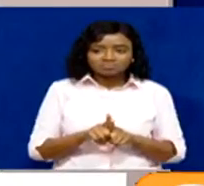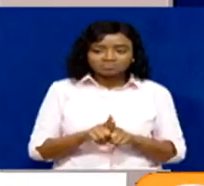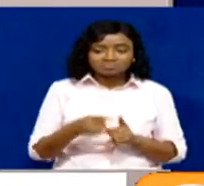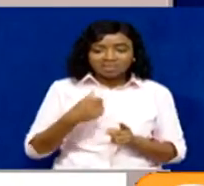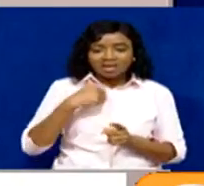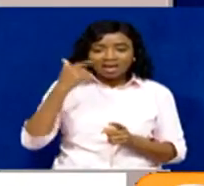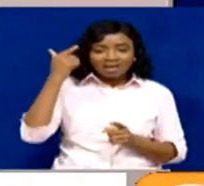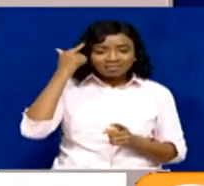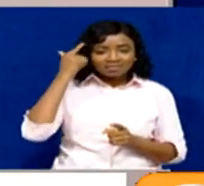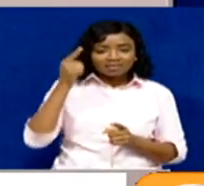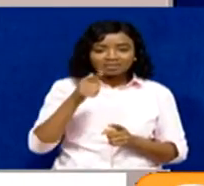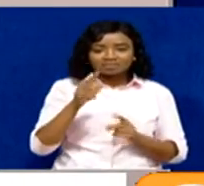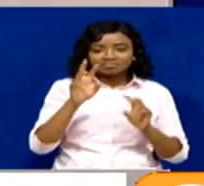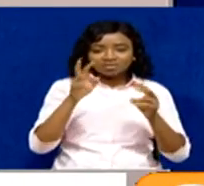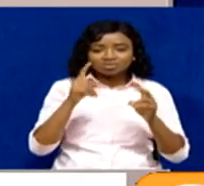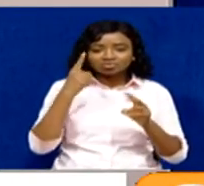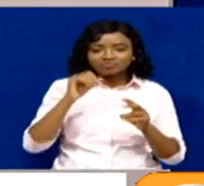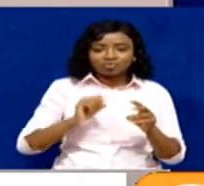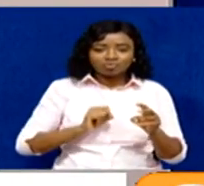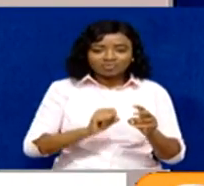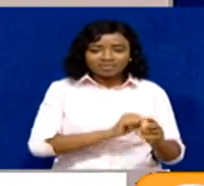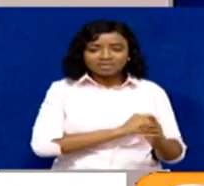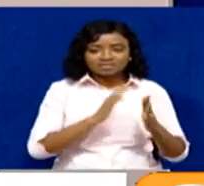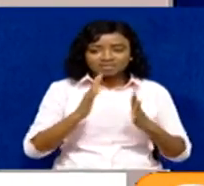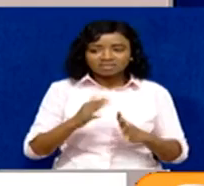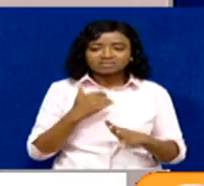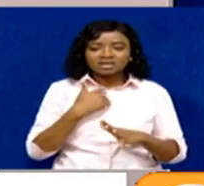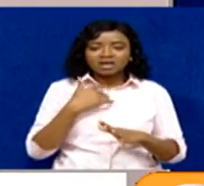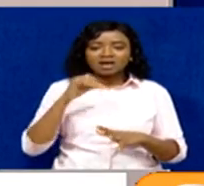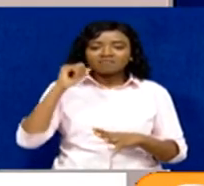that issue of the senator, there is a political